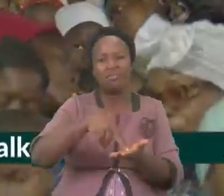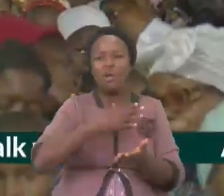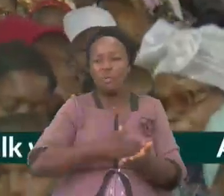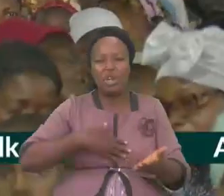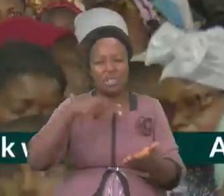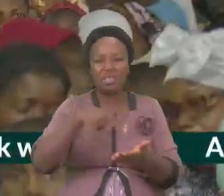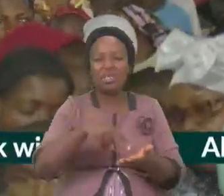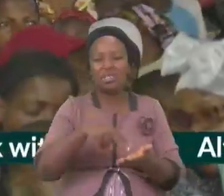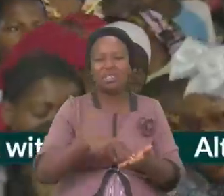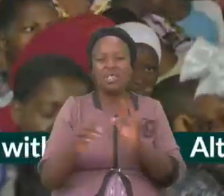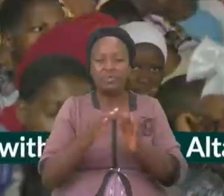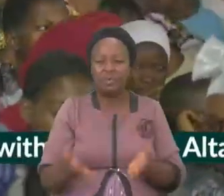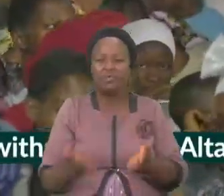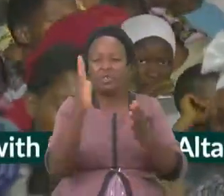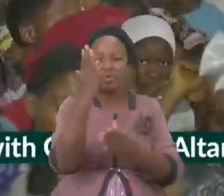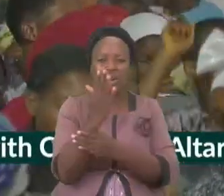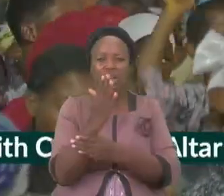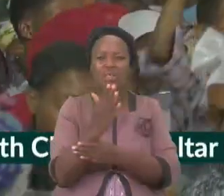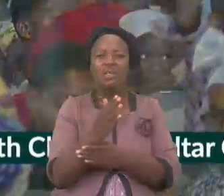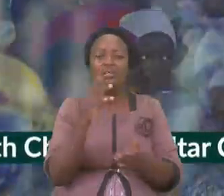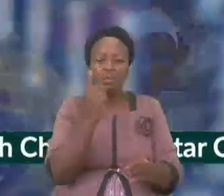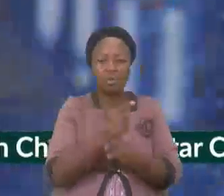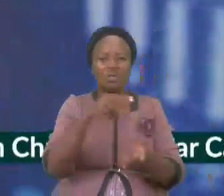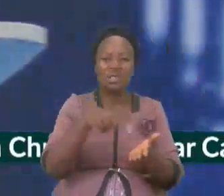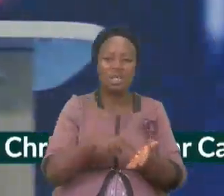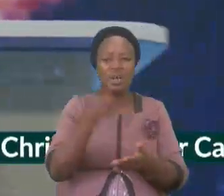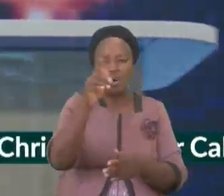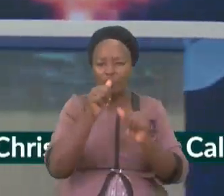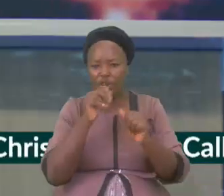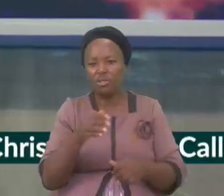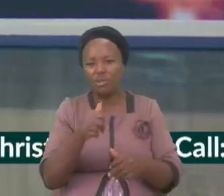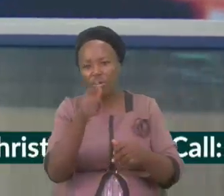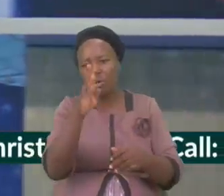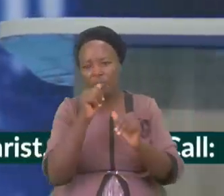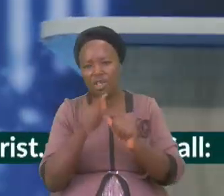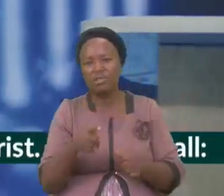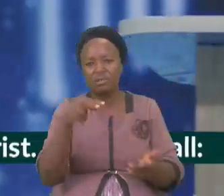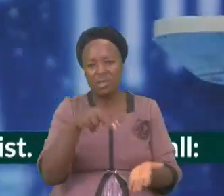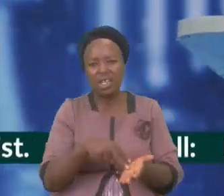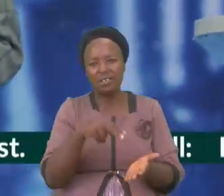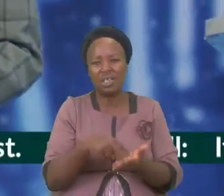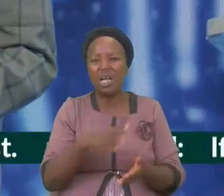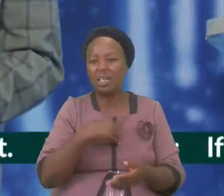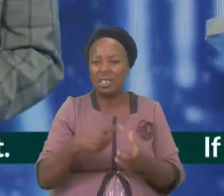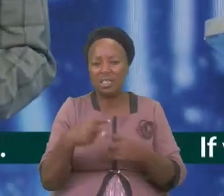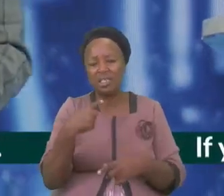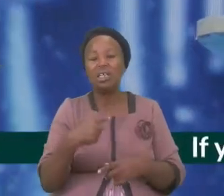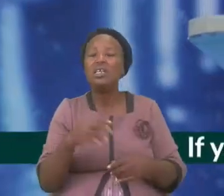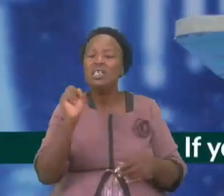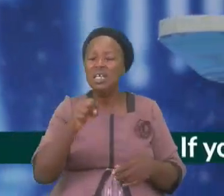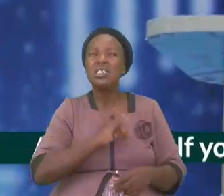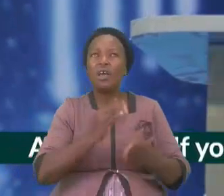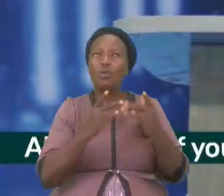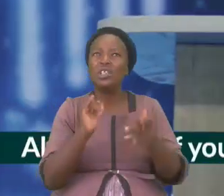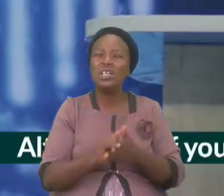there. Stand up and say, yes, I want that life of Christ. I want that better life, and I